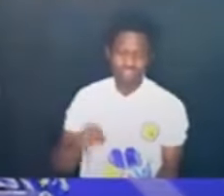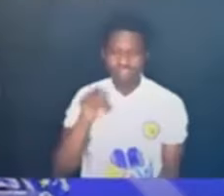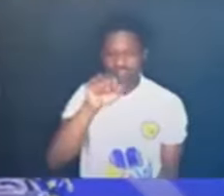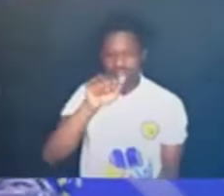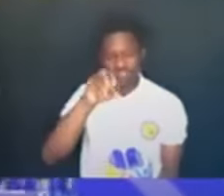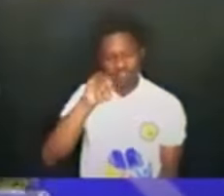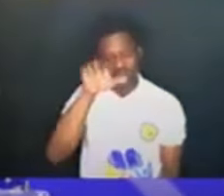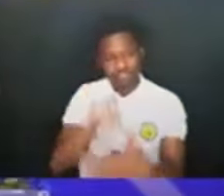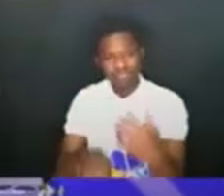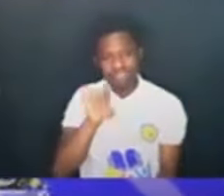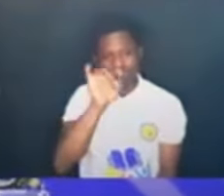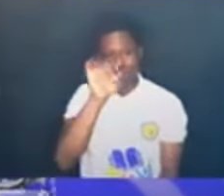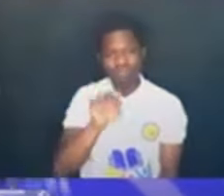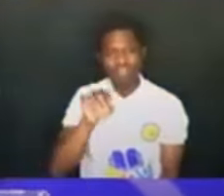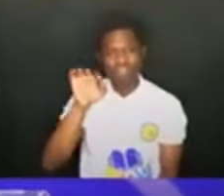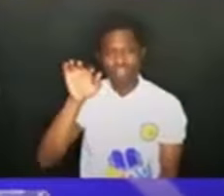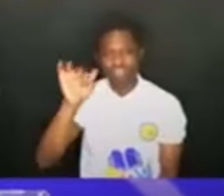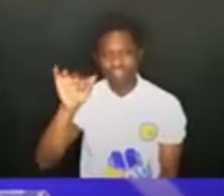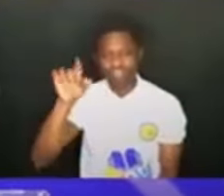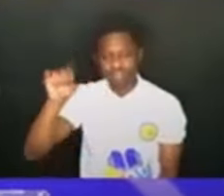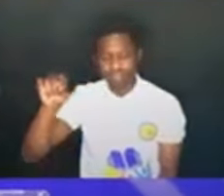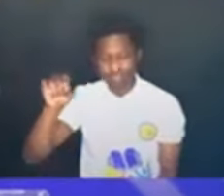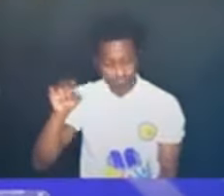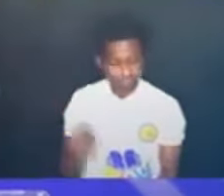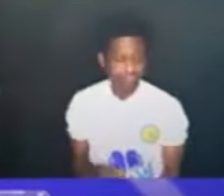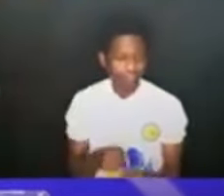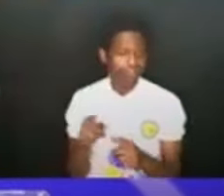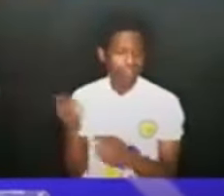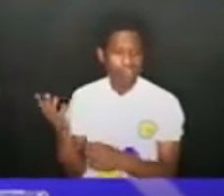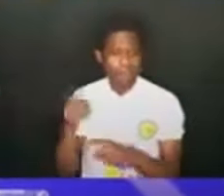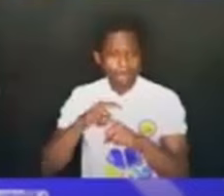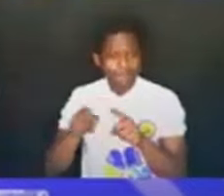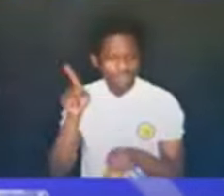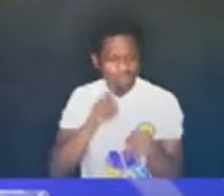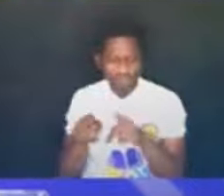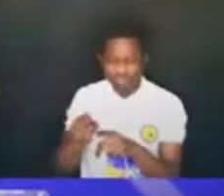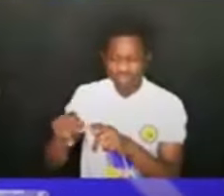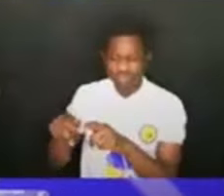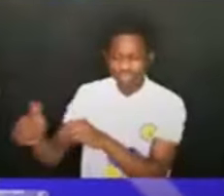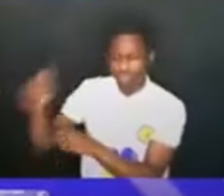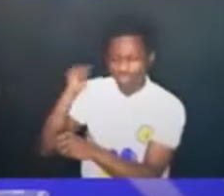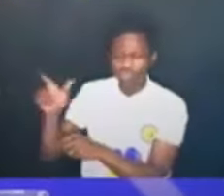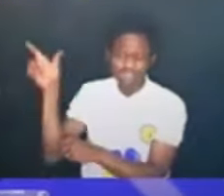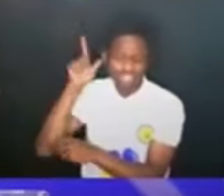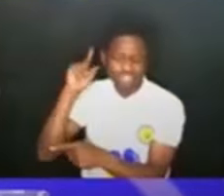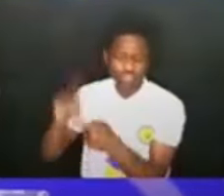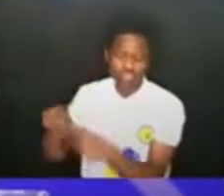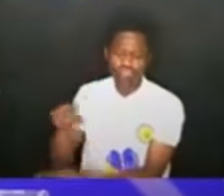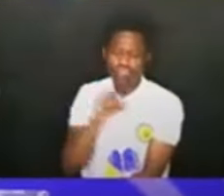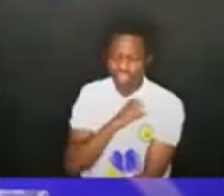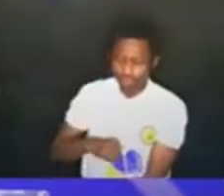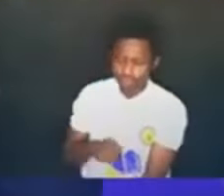8, 19 and 20. But the people refused to listen to Samuel. No, they said, we want a king over